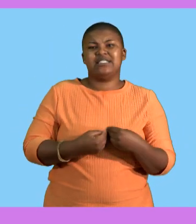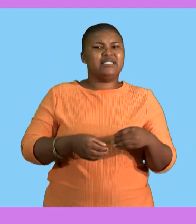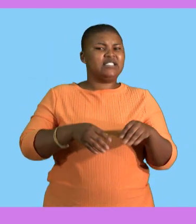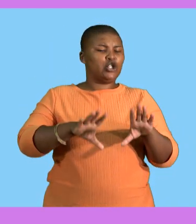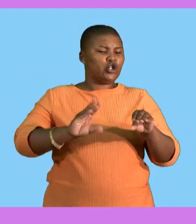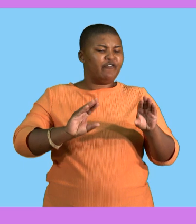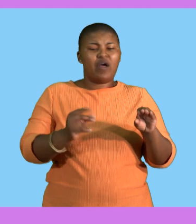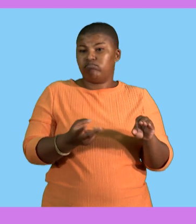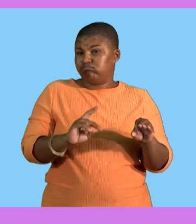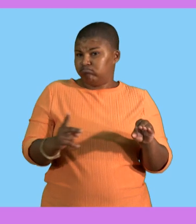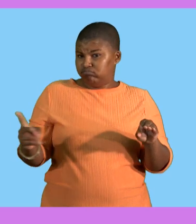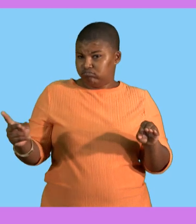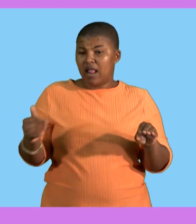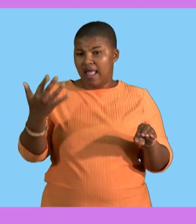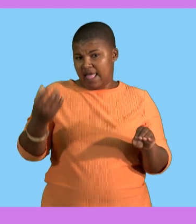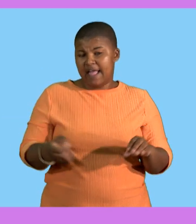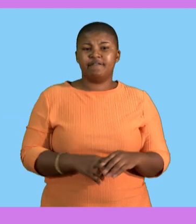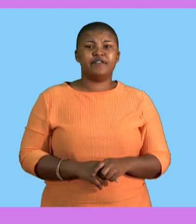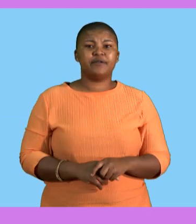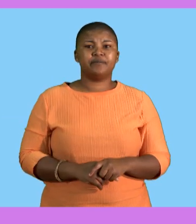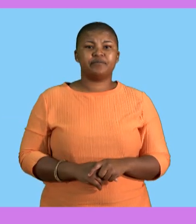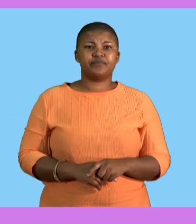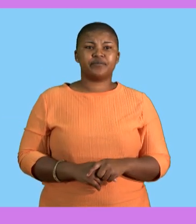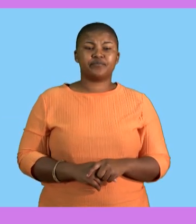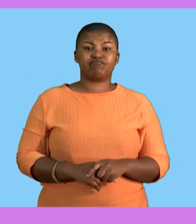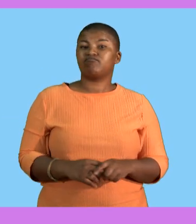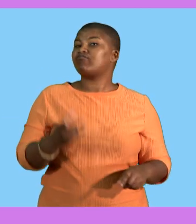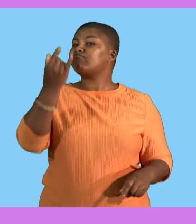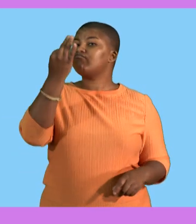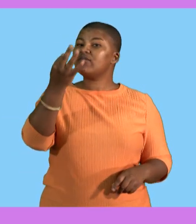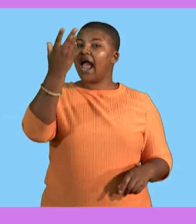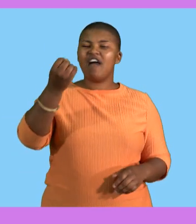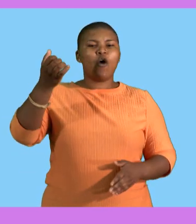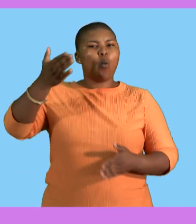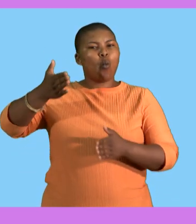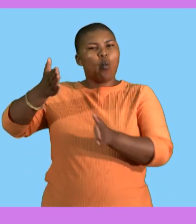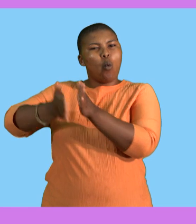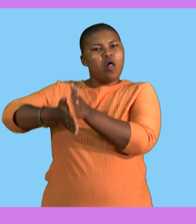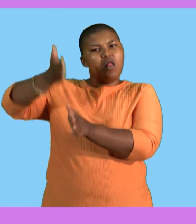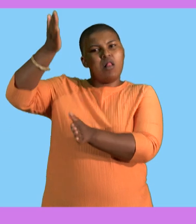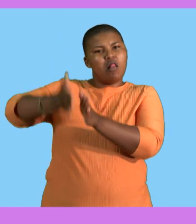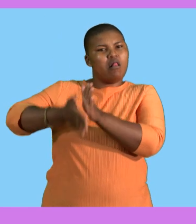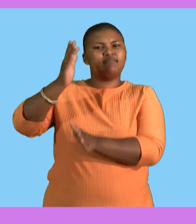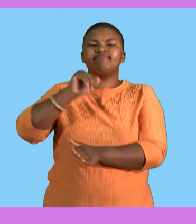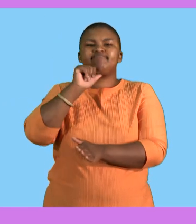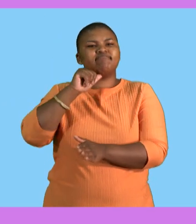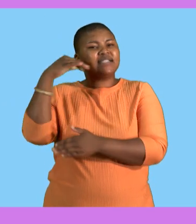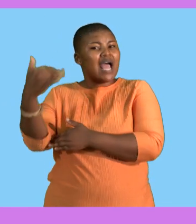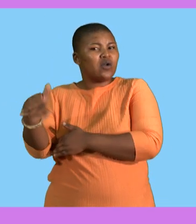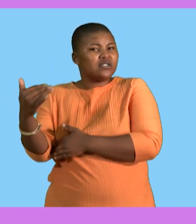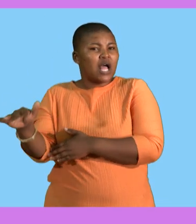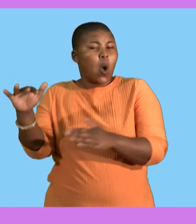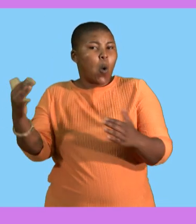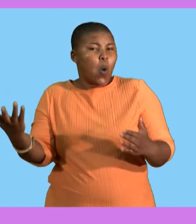etc. If it is a wall, whether inside or outside, it will simply be a